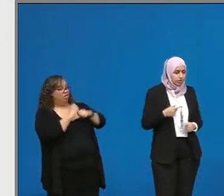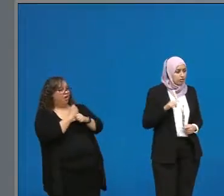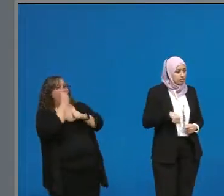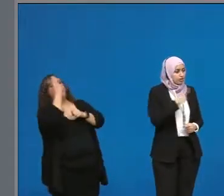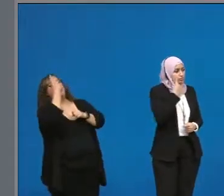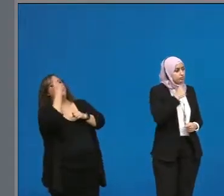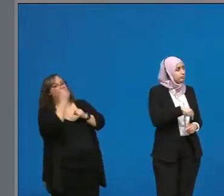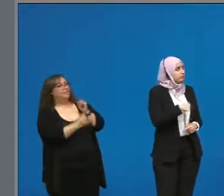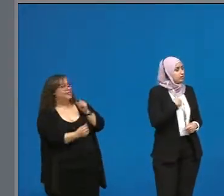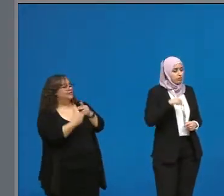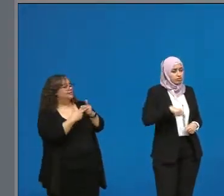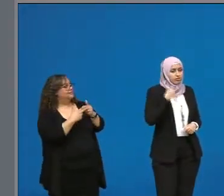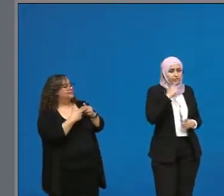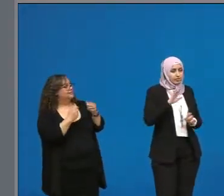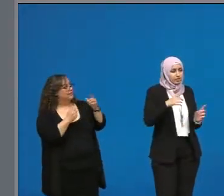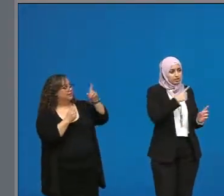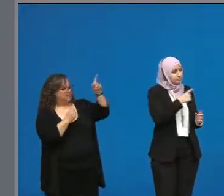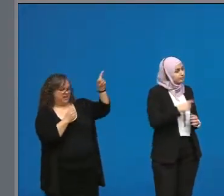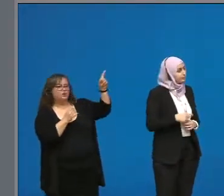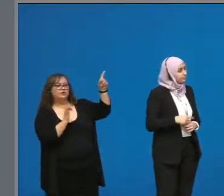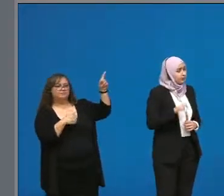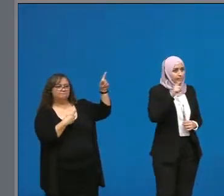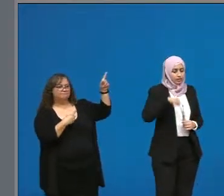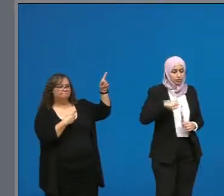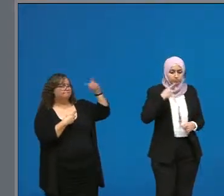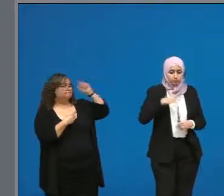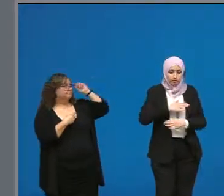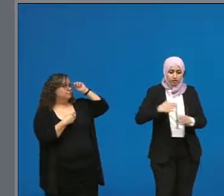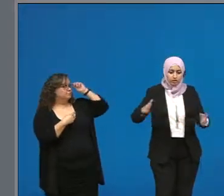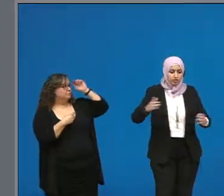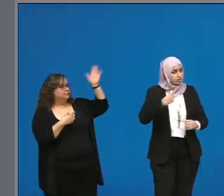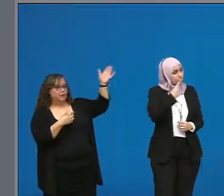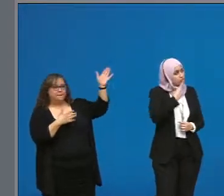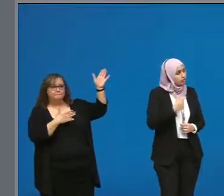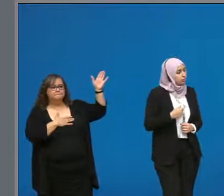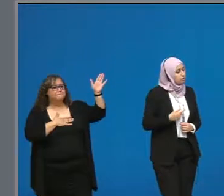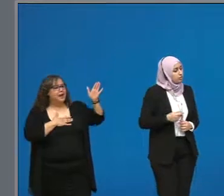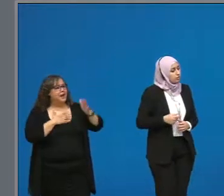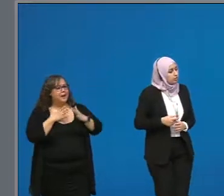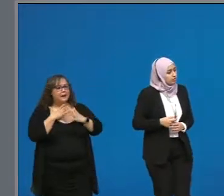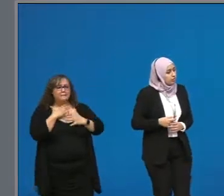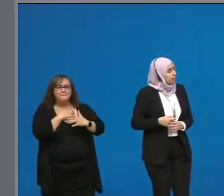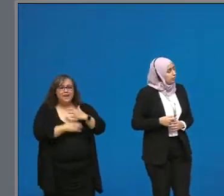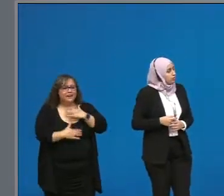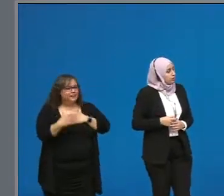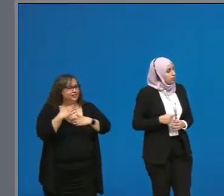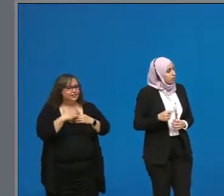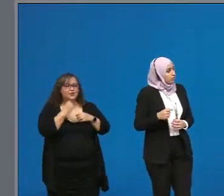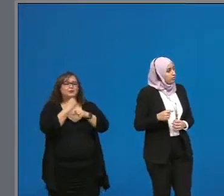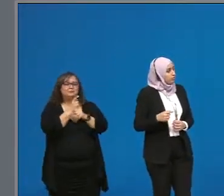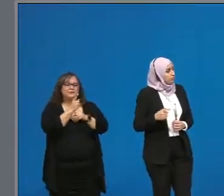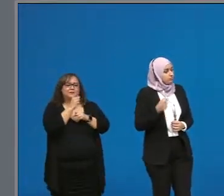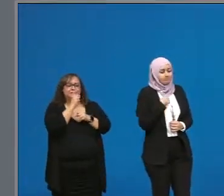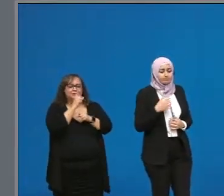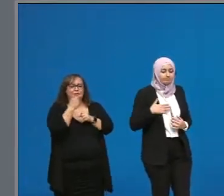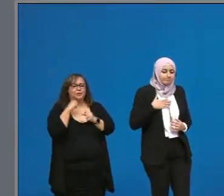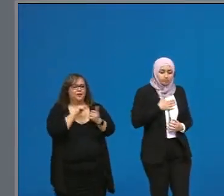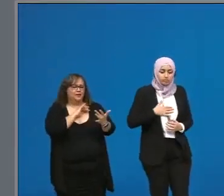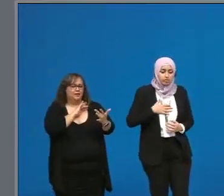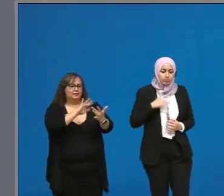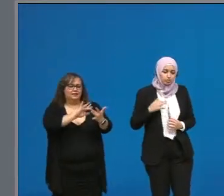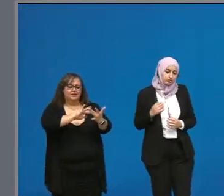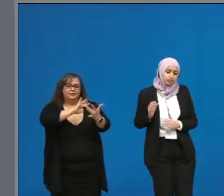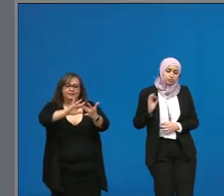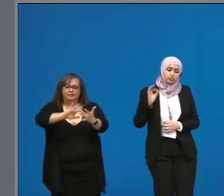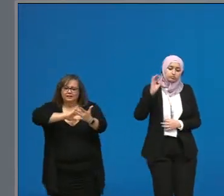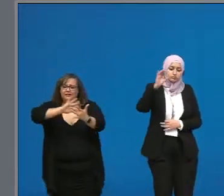last slide, and that is back to this one. My passion is to ensure that we reach every learner with technology,